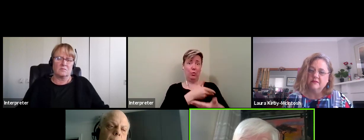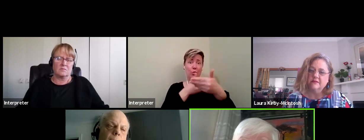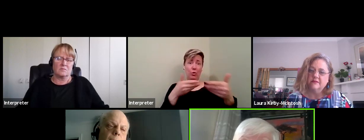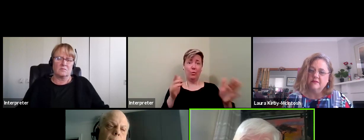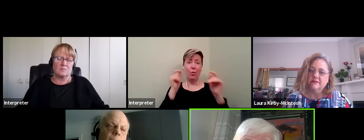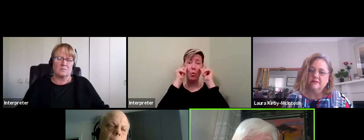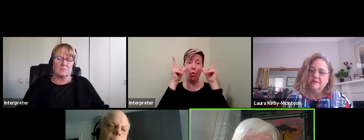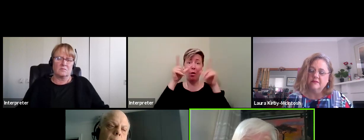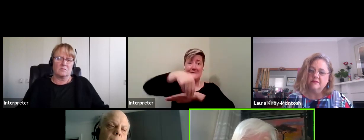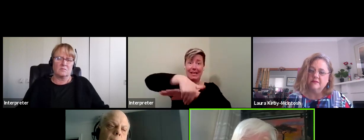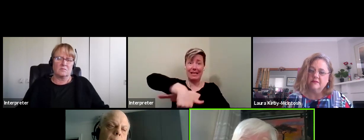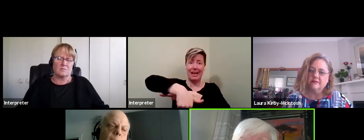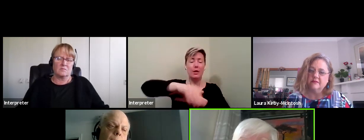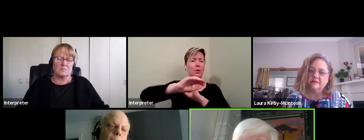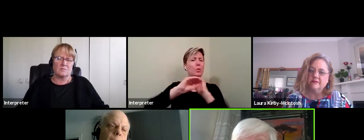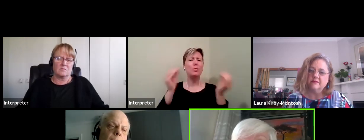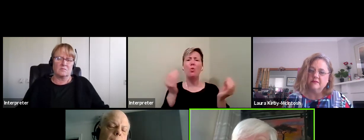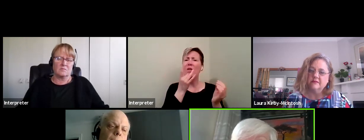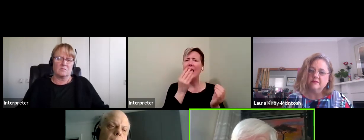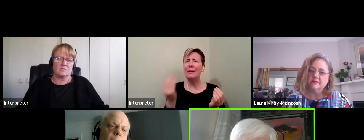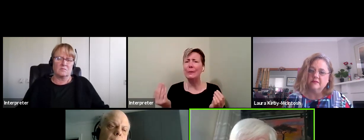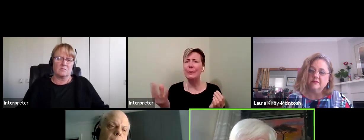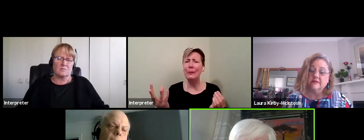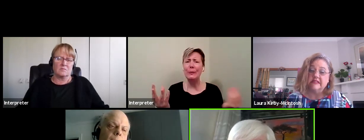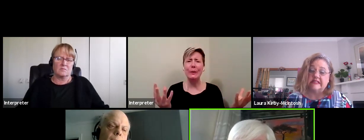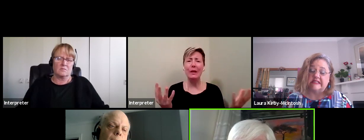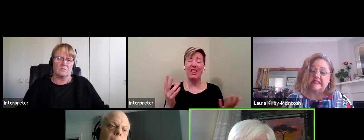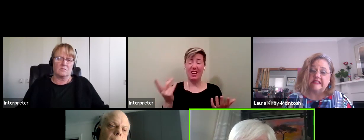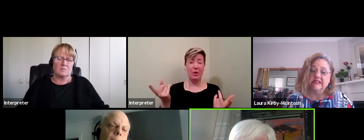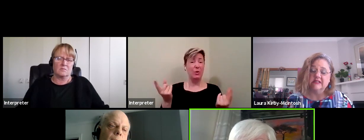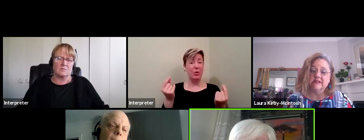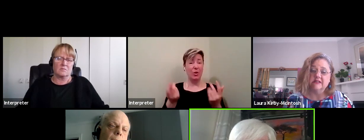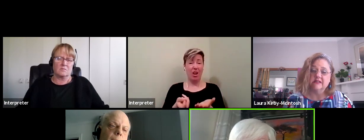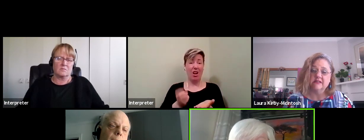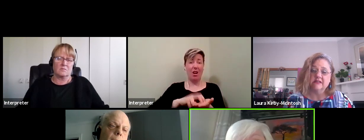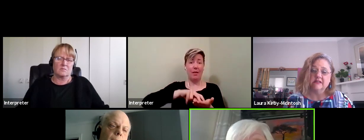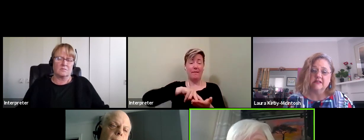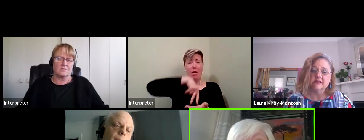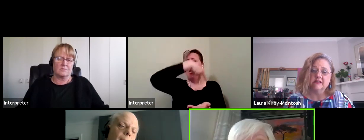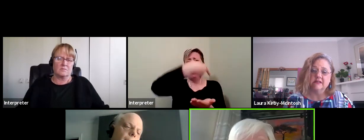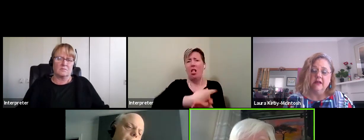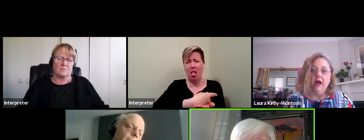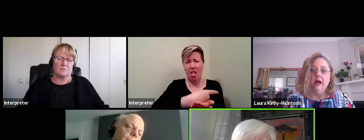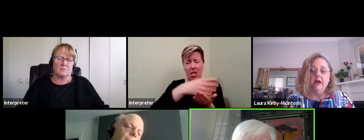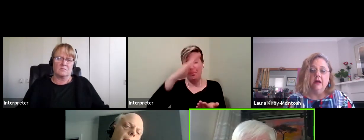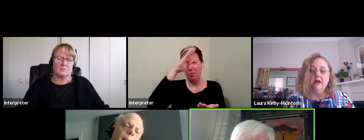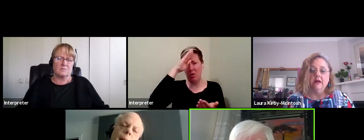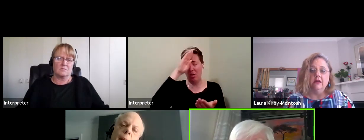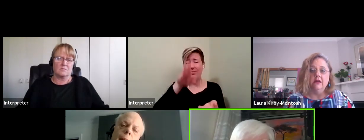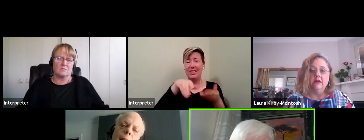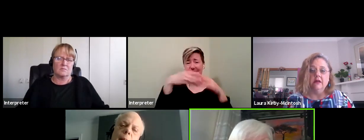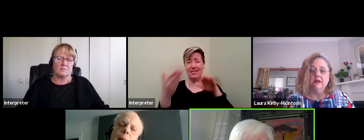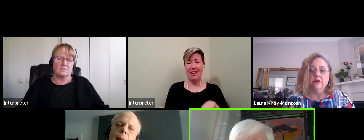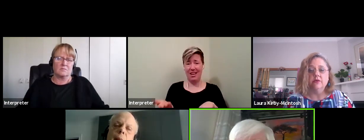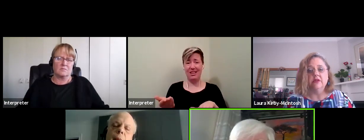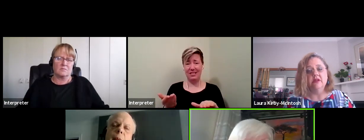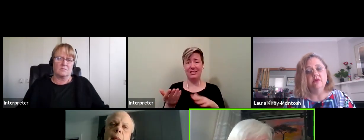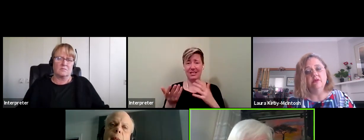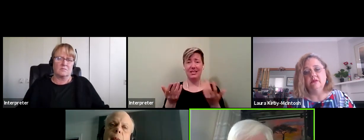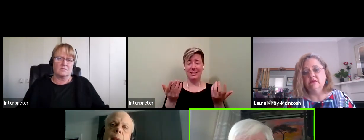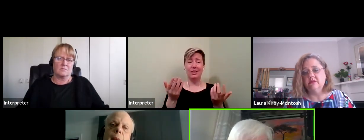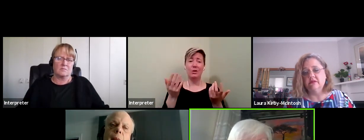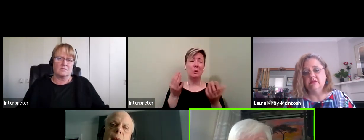no plug-in night lights. And he tripped and fell and sustained a head injury and died. So it just occurs to me that a